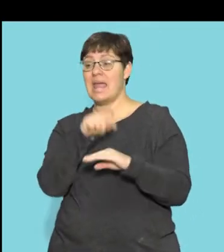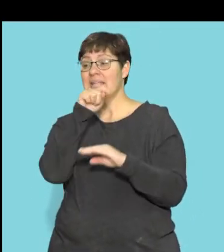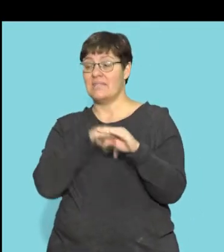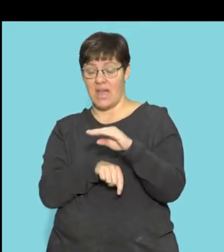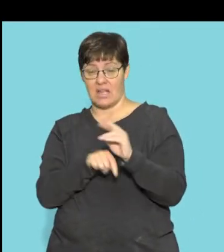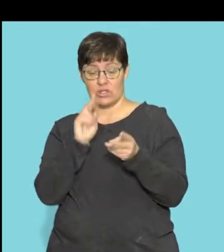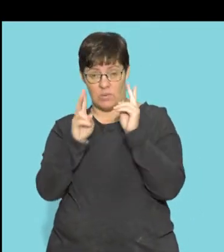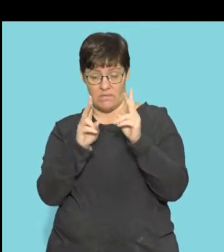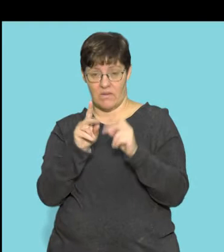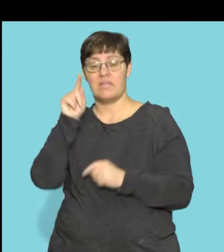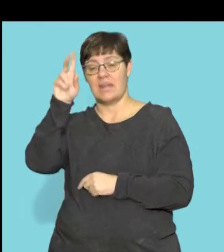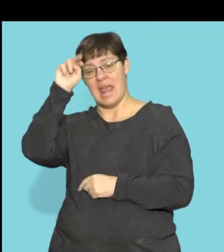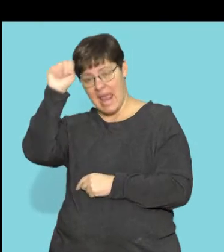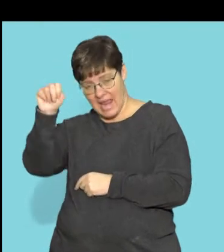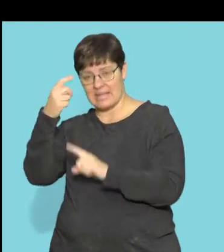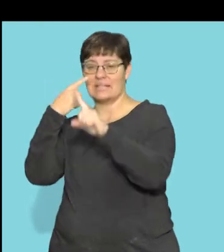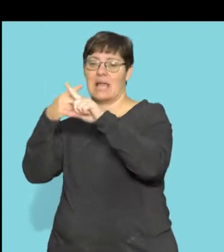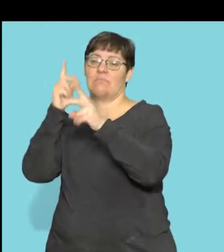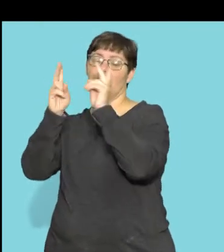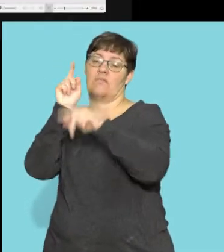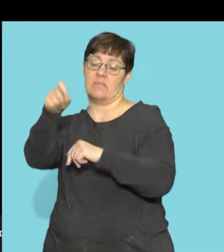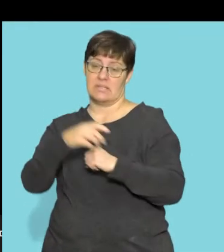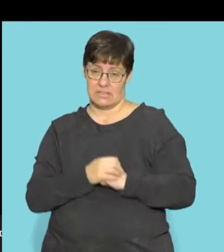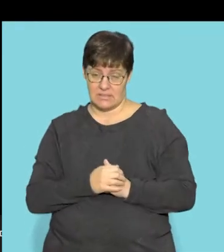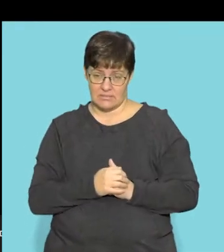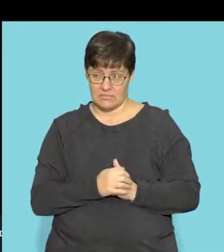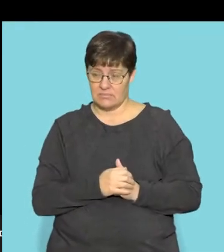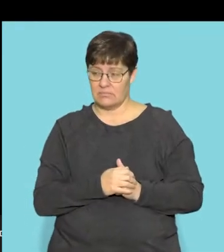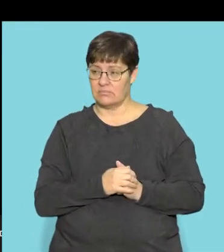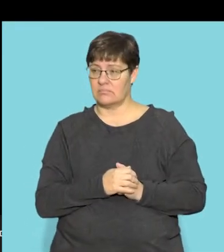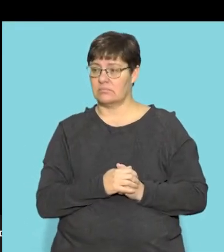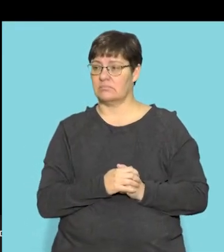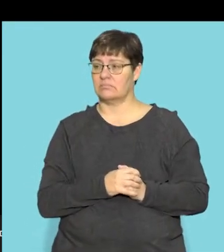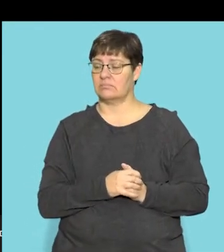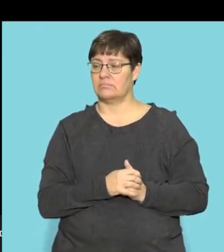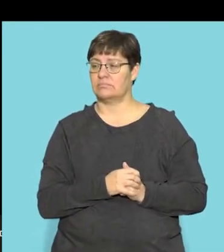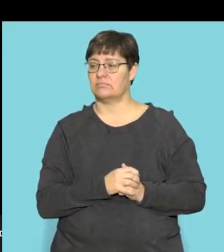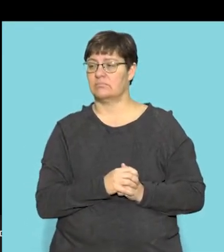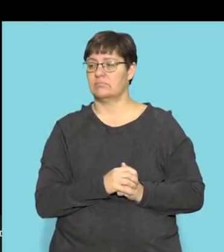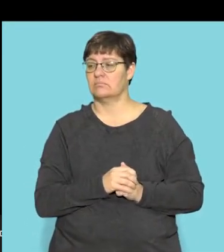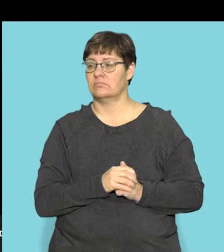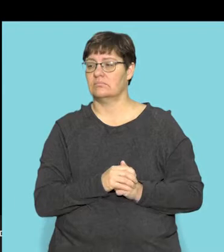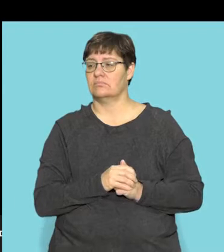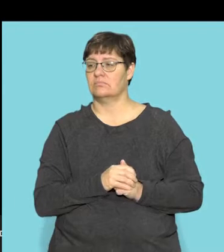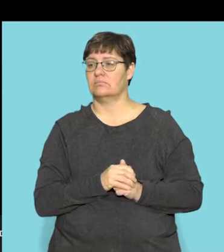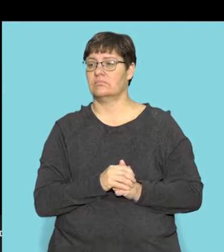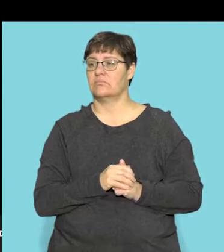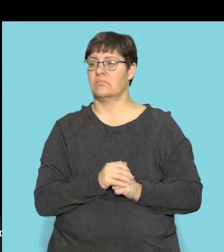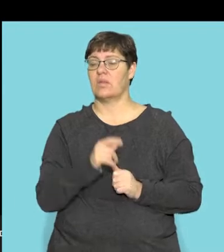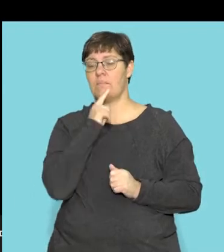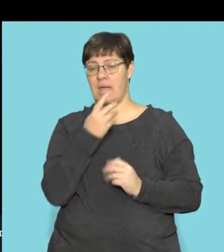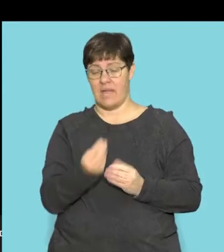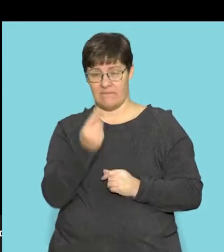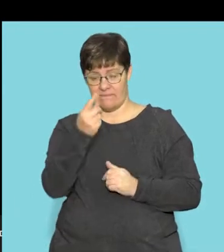the n must also be multiplied by 12. Now, back to our calculator. This is what I will have. I will just work